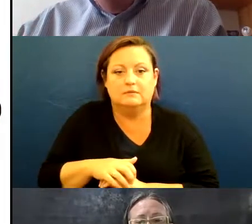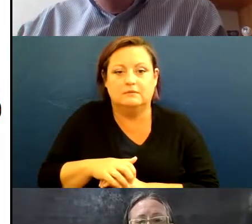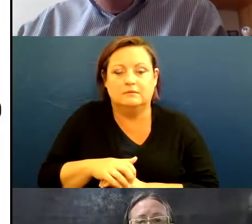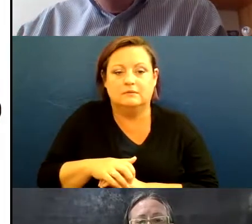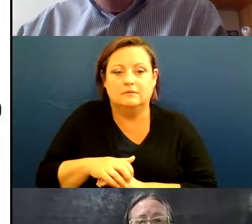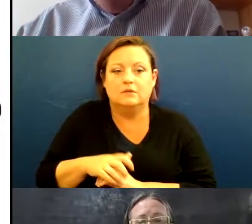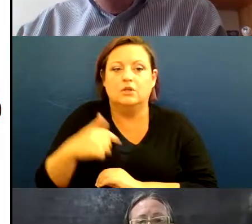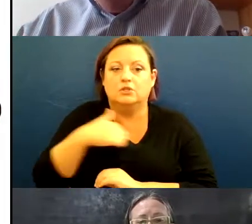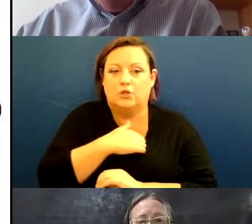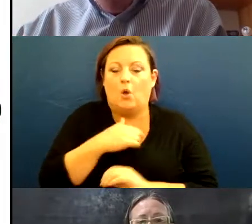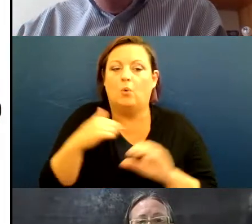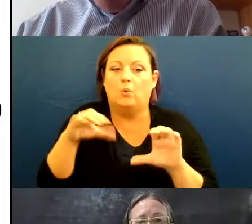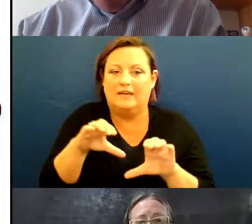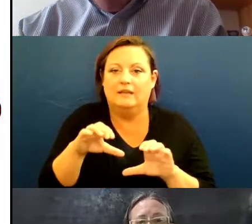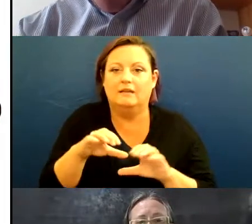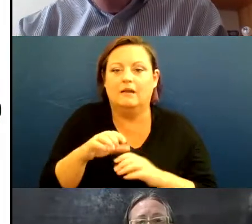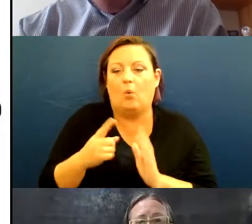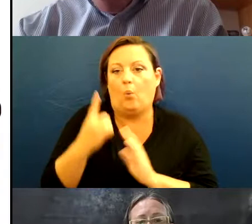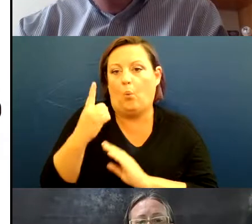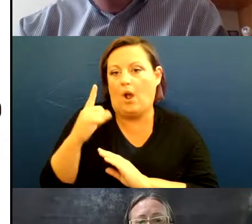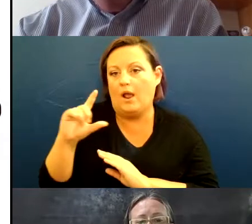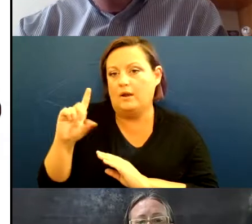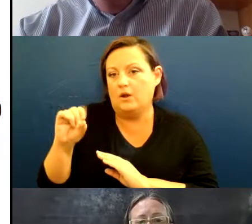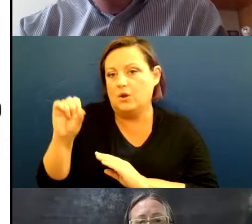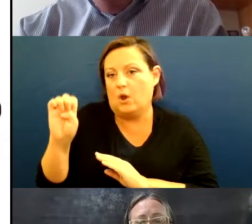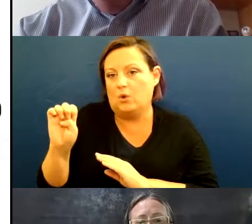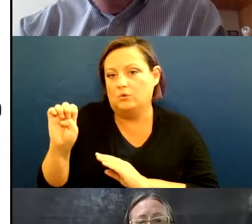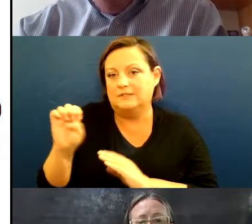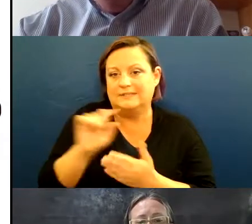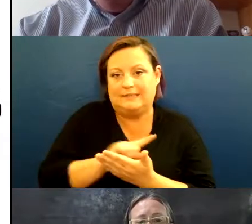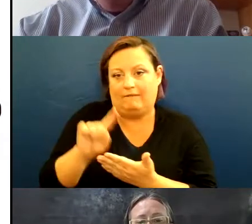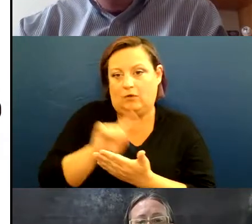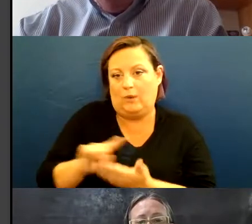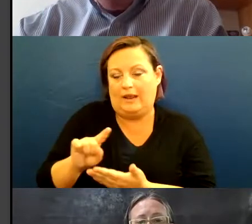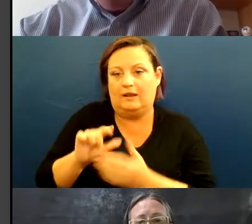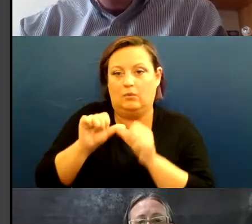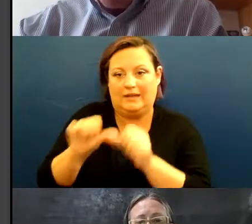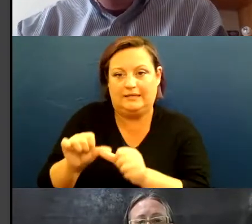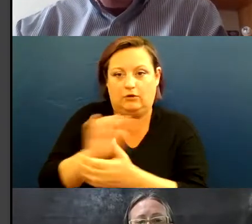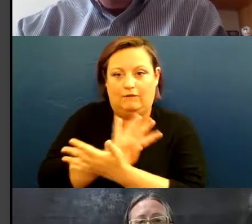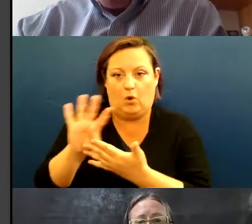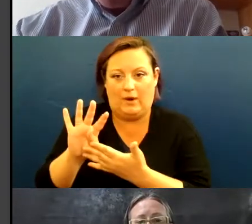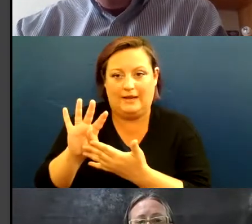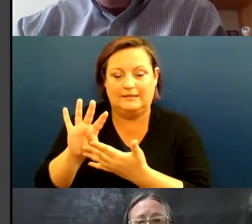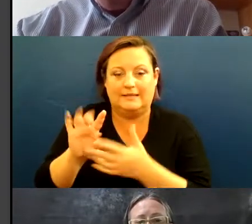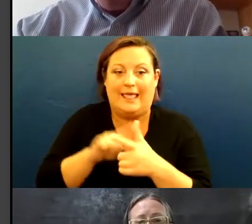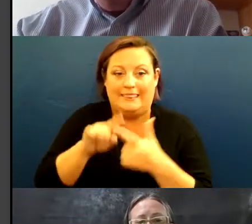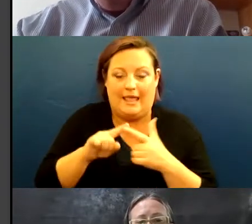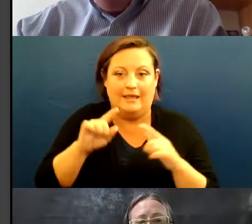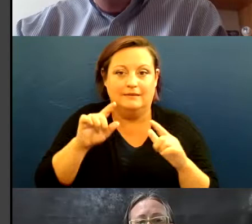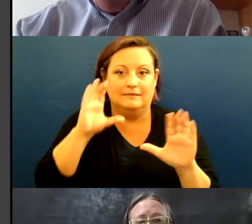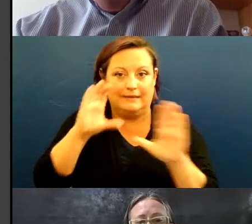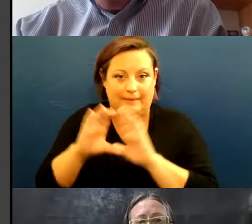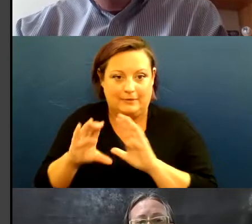once per week for 4 weeks and then imaged. And what we see in this last slide is you actually see these cells